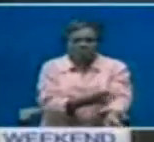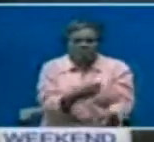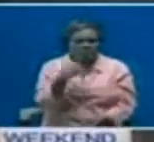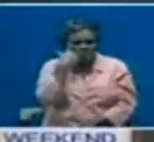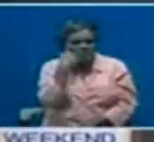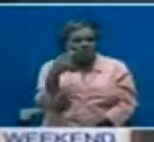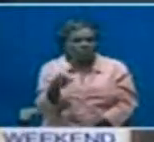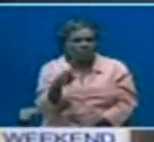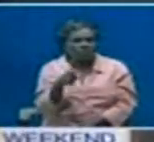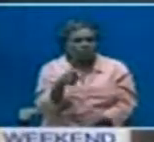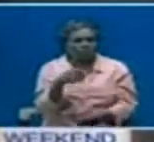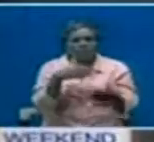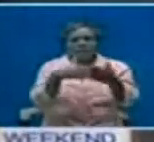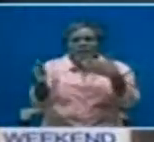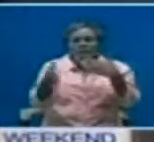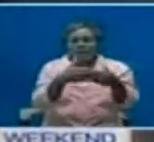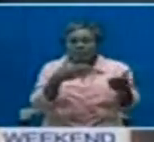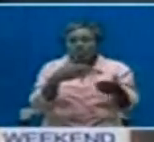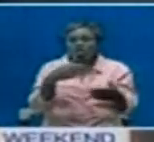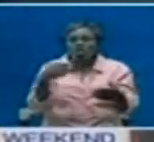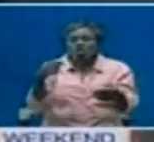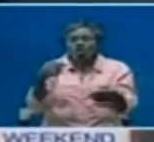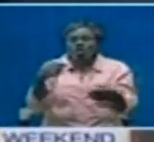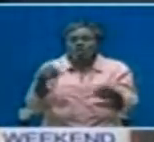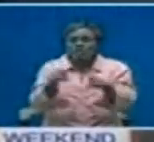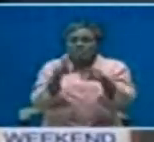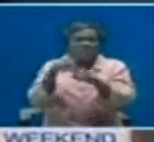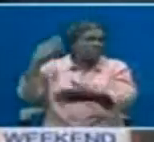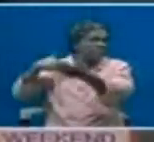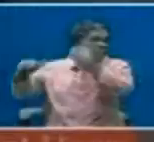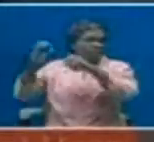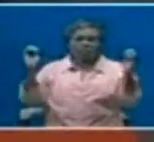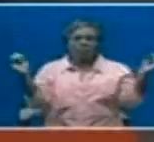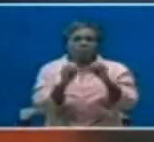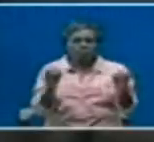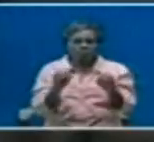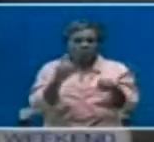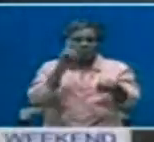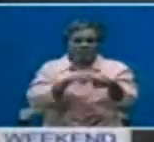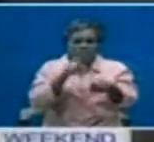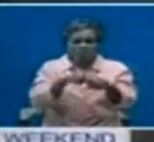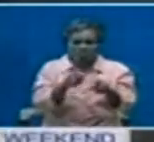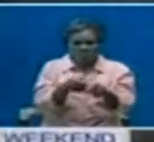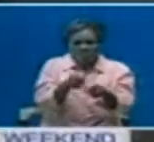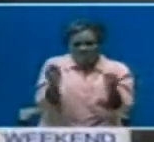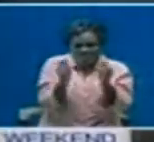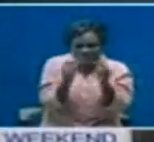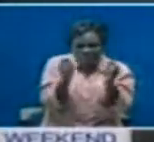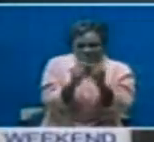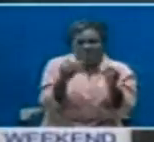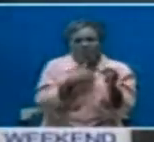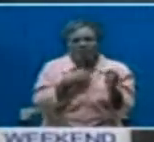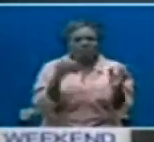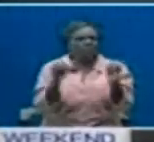The presentation of gonorrhea is no longer presenting with the old way, where we had whitish discharge, painful